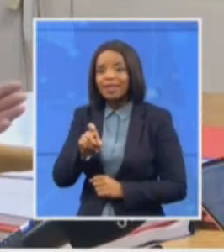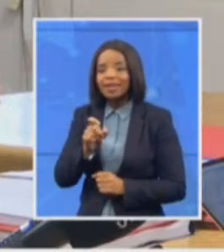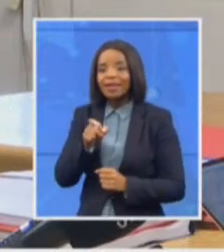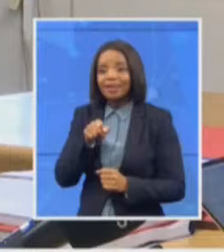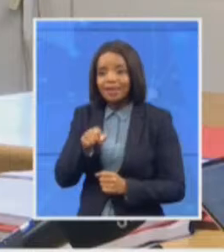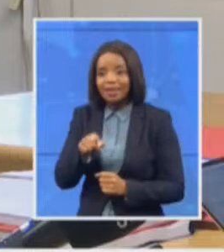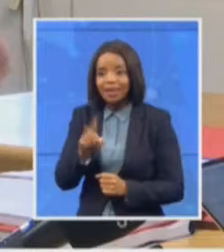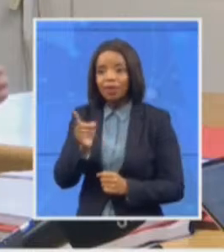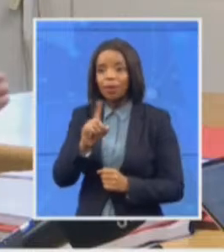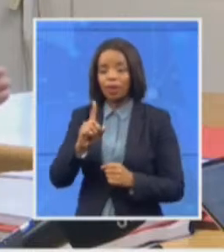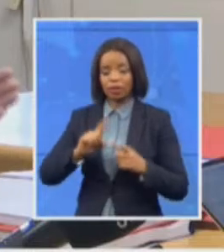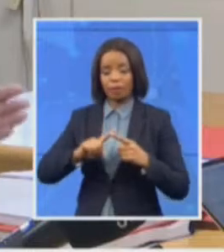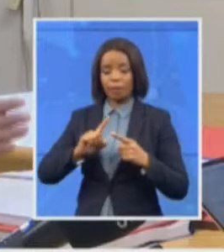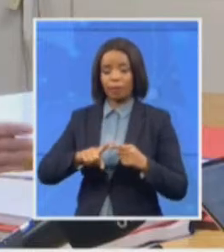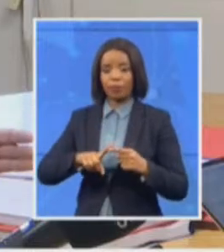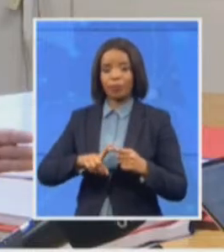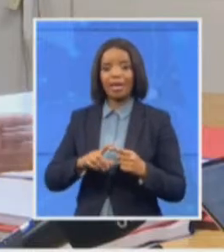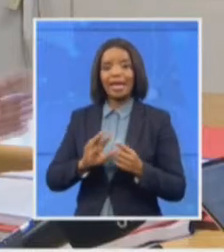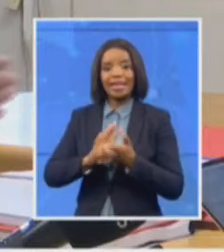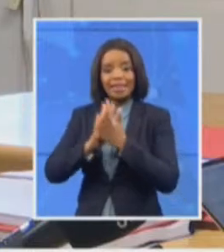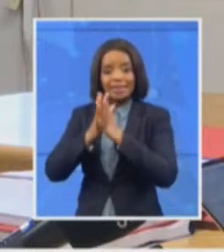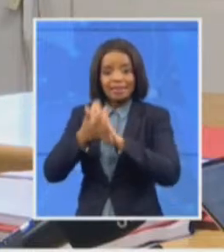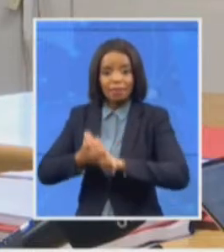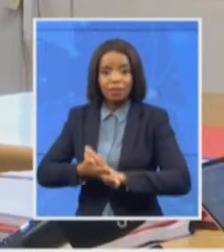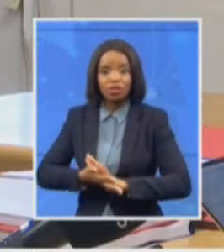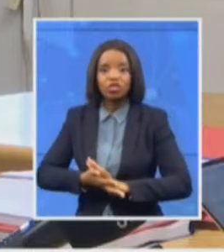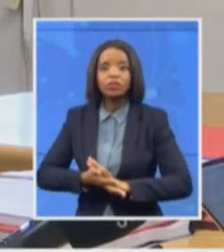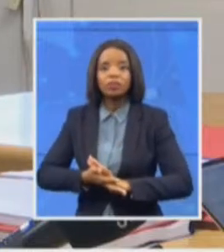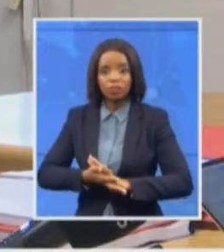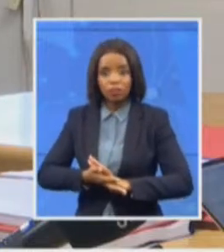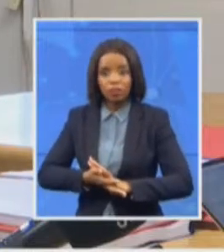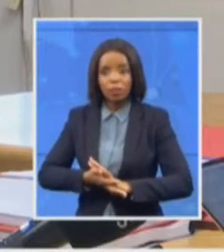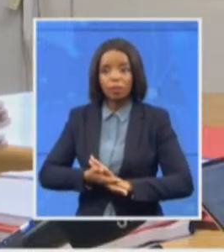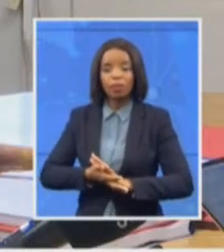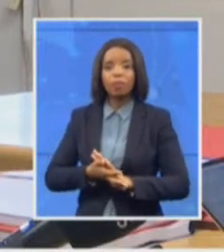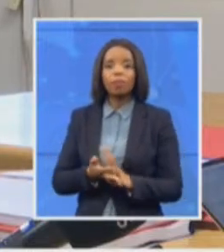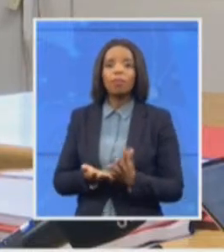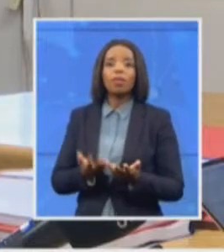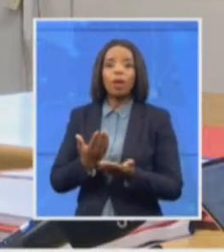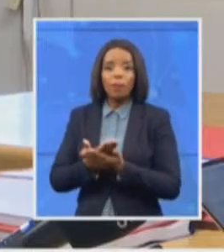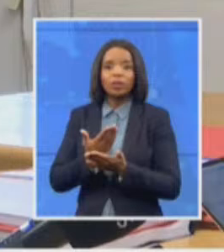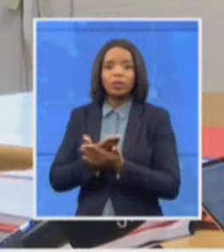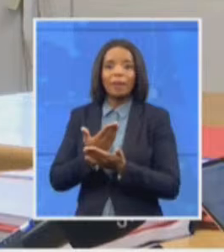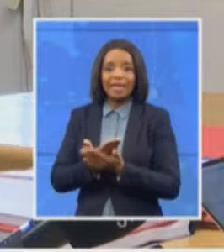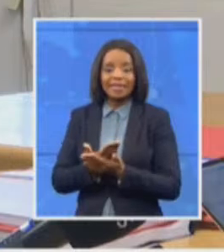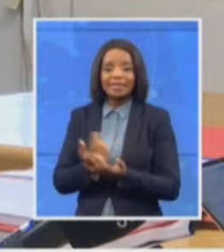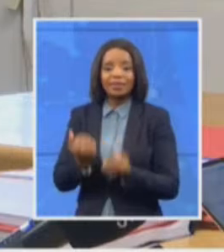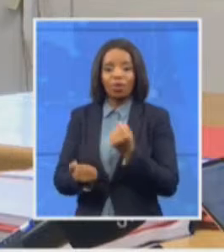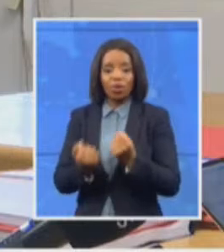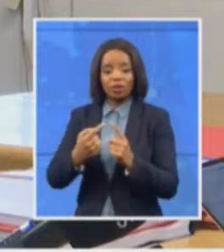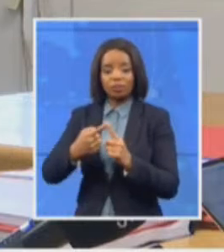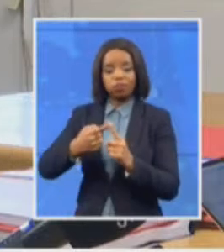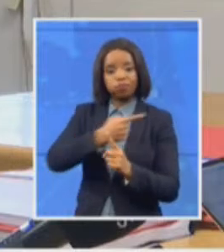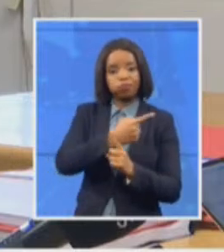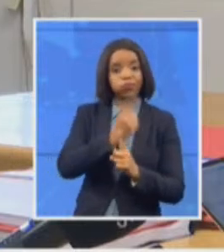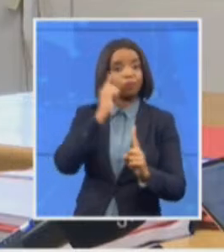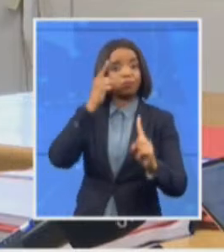no possibility of any contempt of court because the matter had been fully and finally settled.